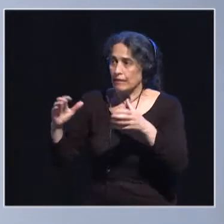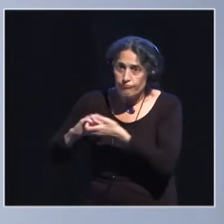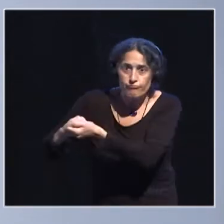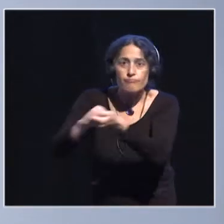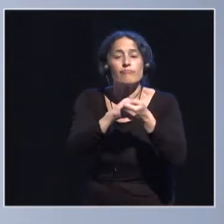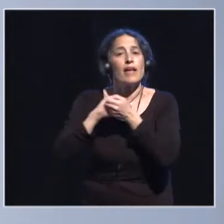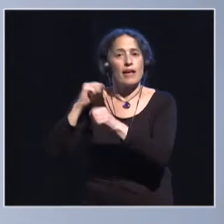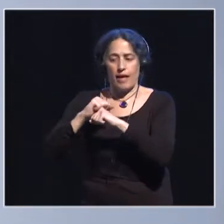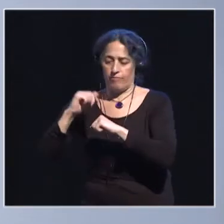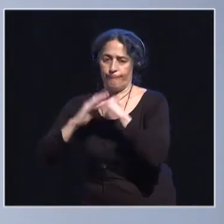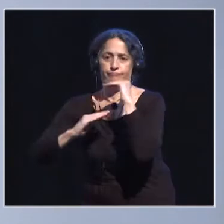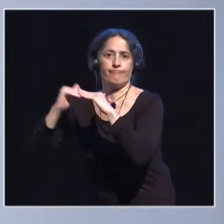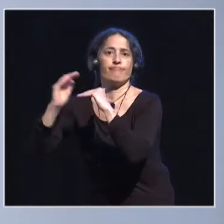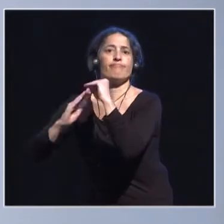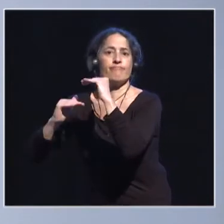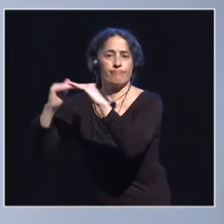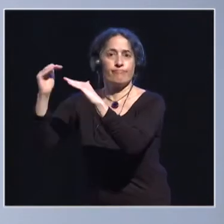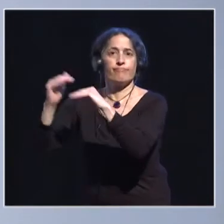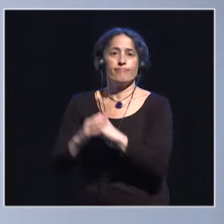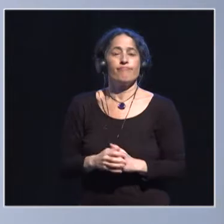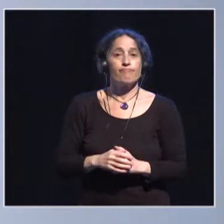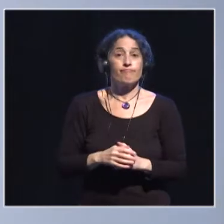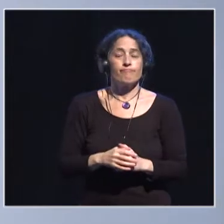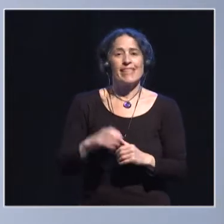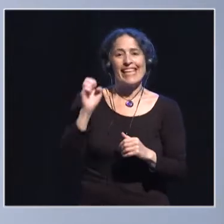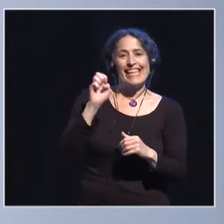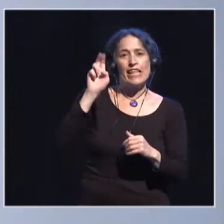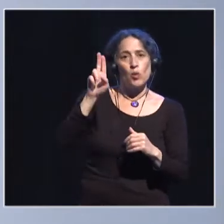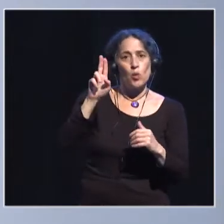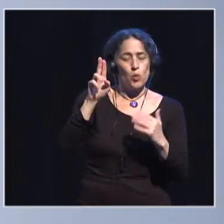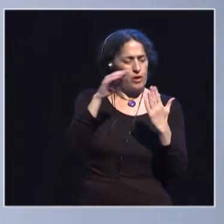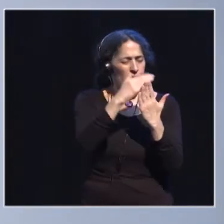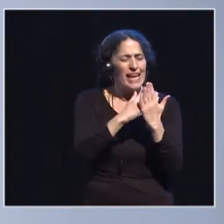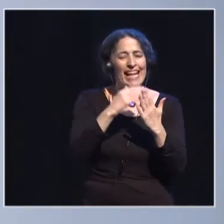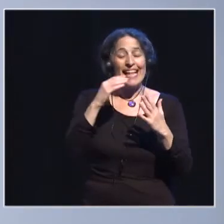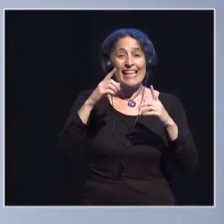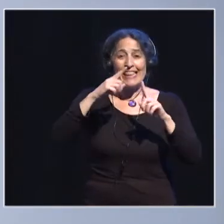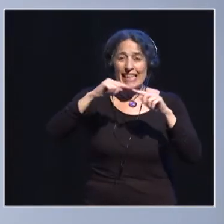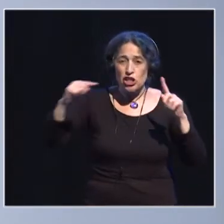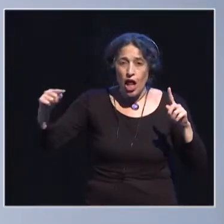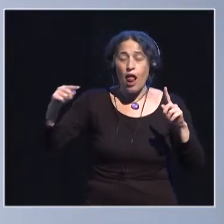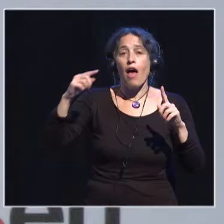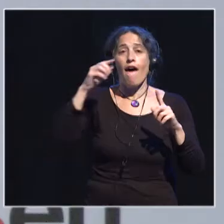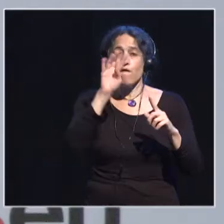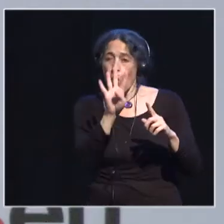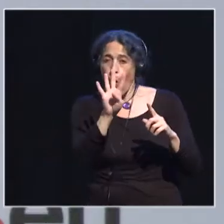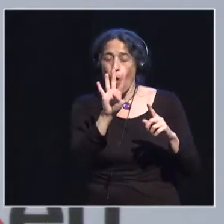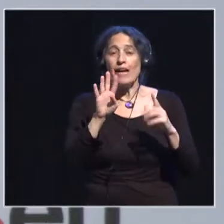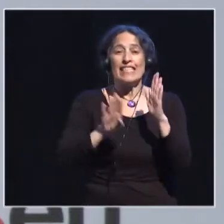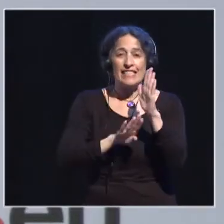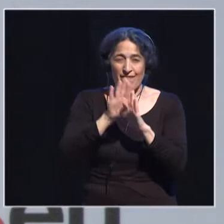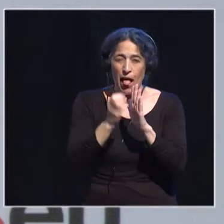development, the policy that was, sorry, I sort of tried to note it, digital for development, correct? And I think this will